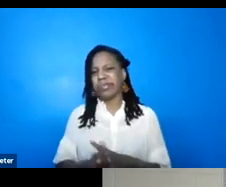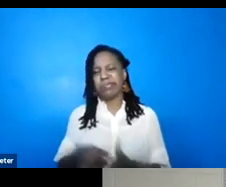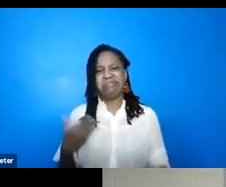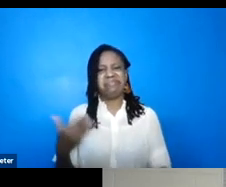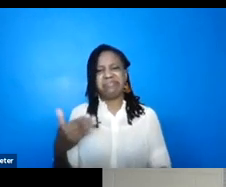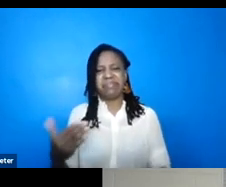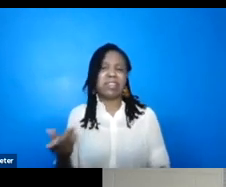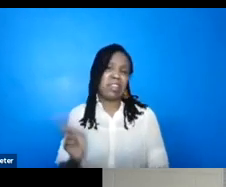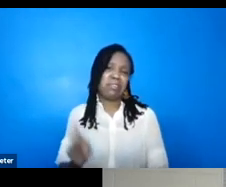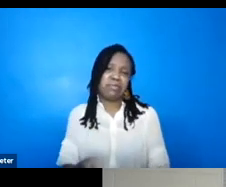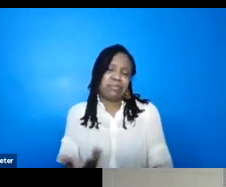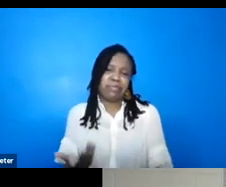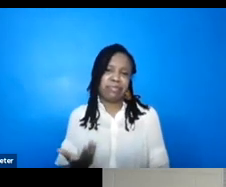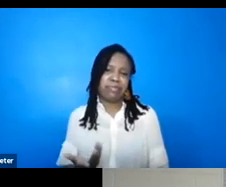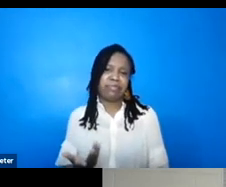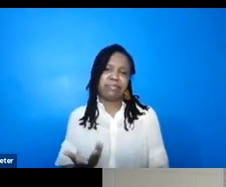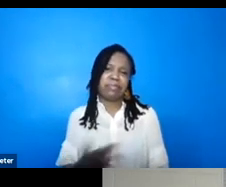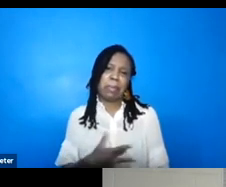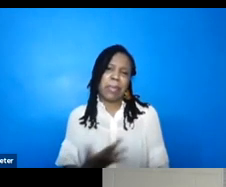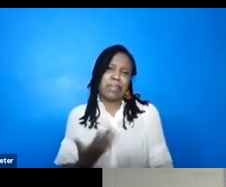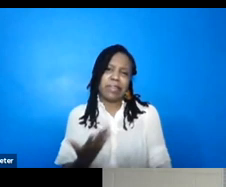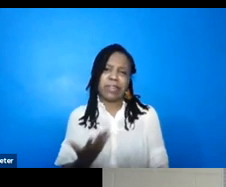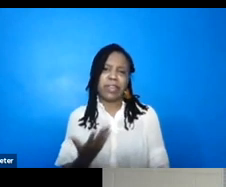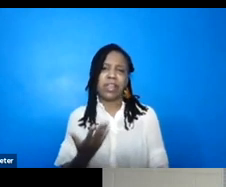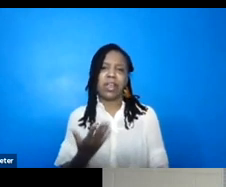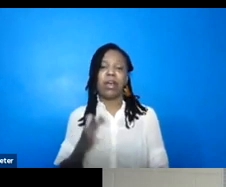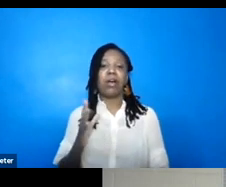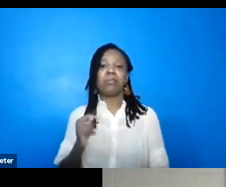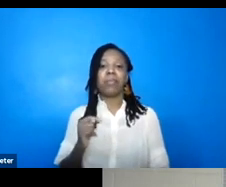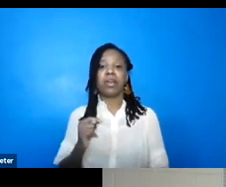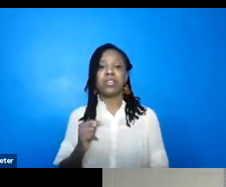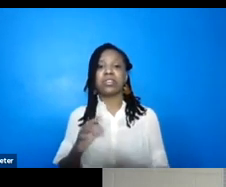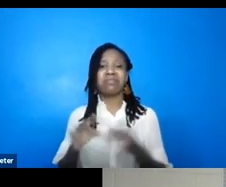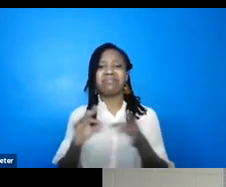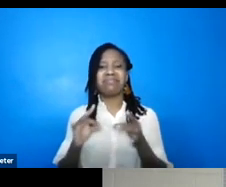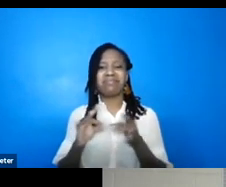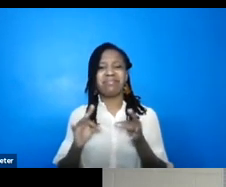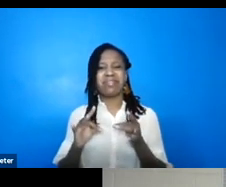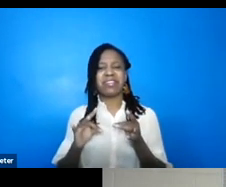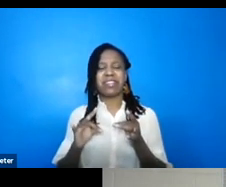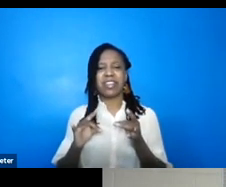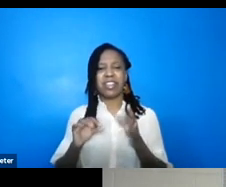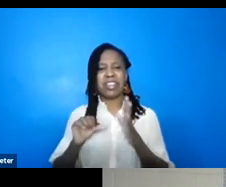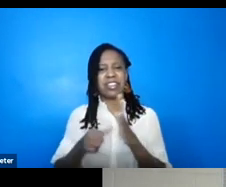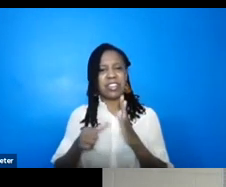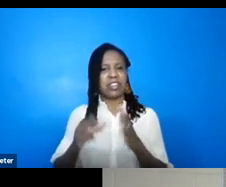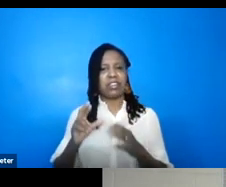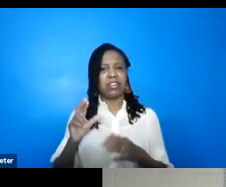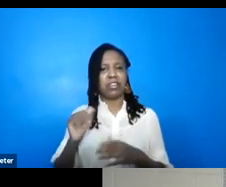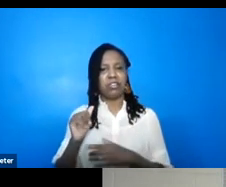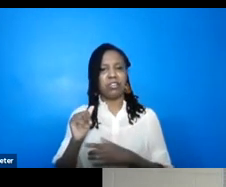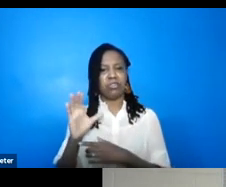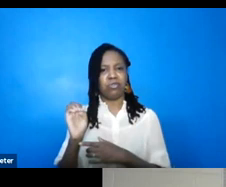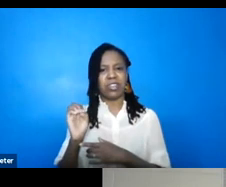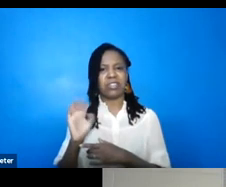But I don't use that to just continue to be a conversation, because I'm focused on helping myself heal and helping other men